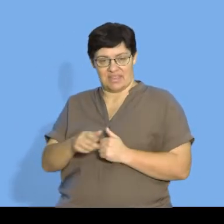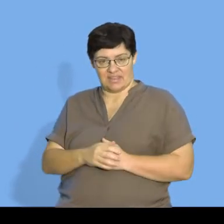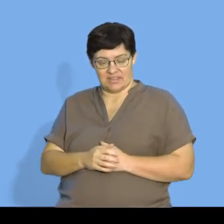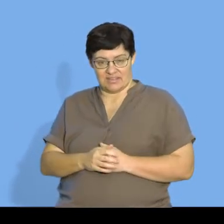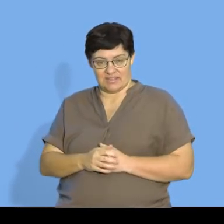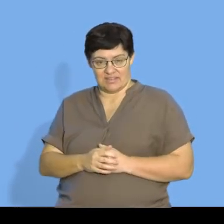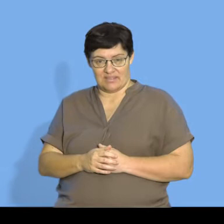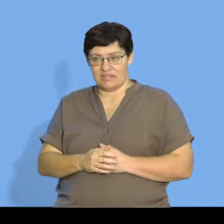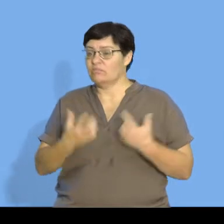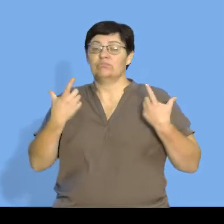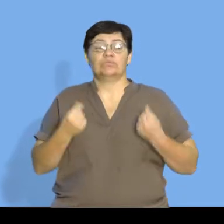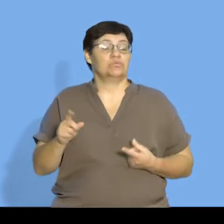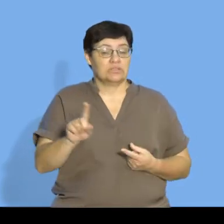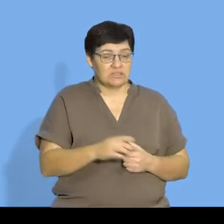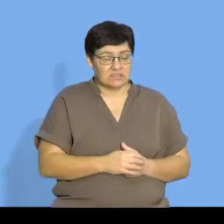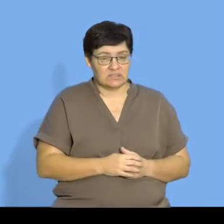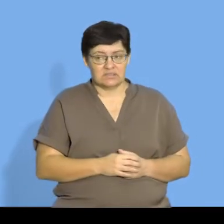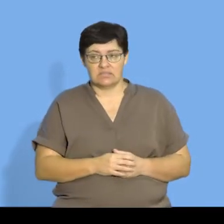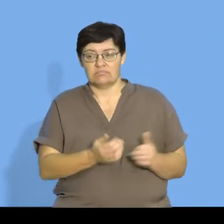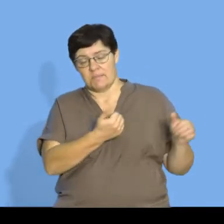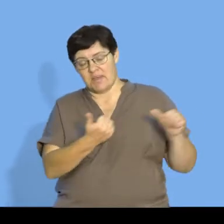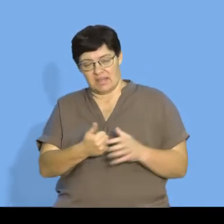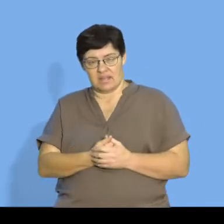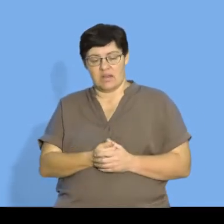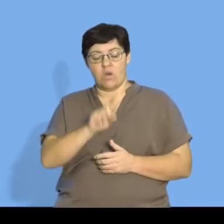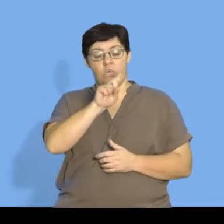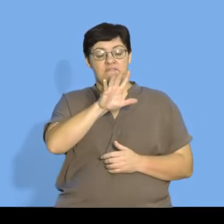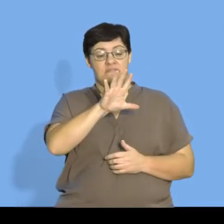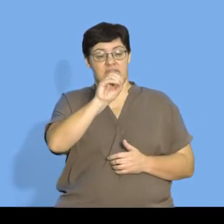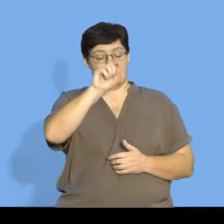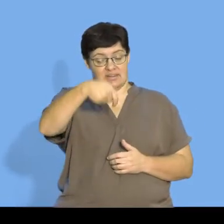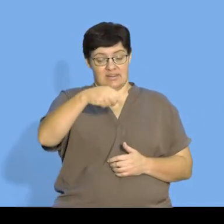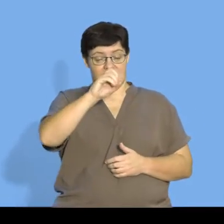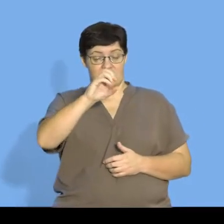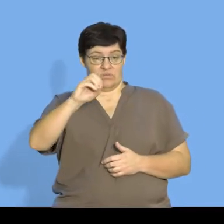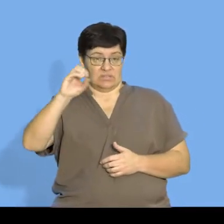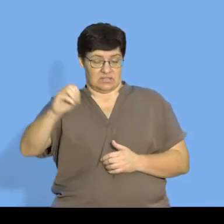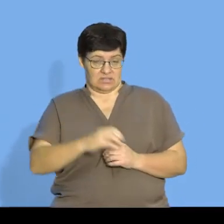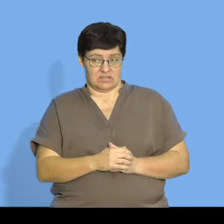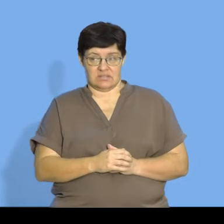what do? Once again, go back here, take my 150,000,